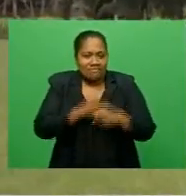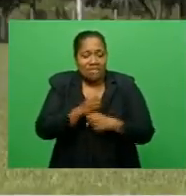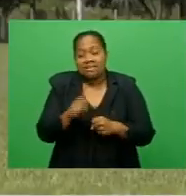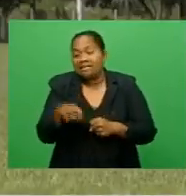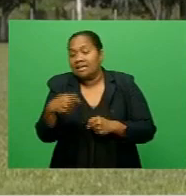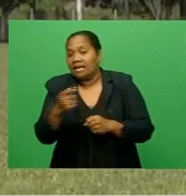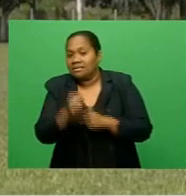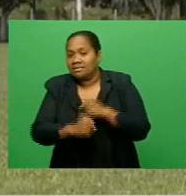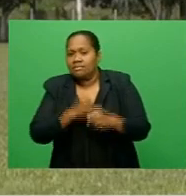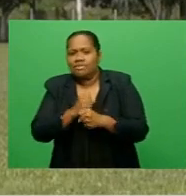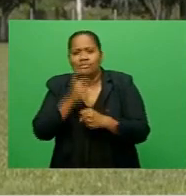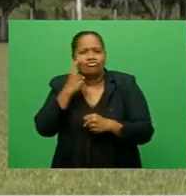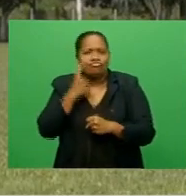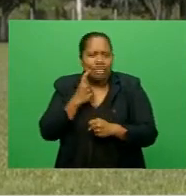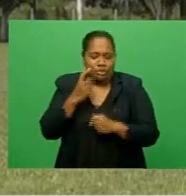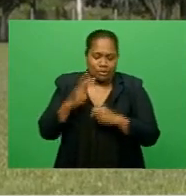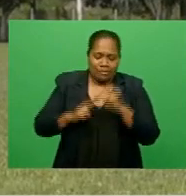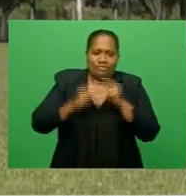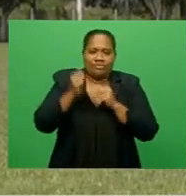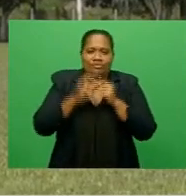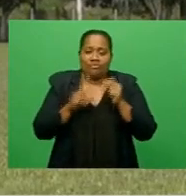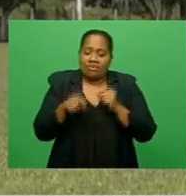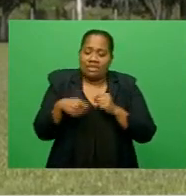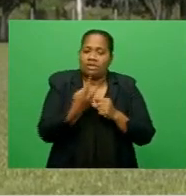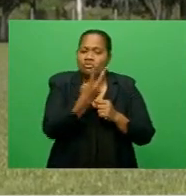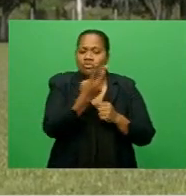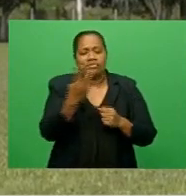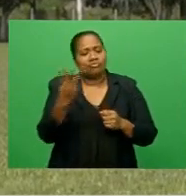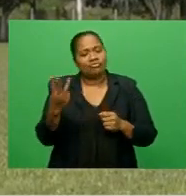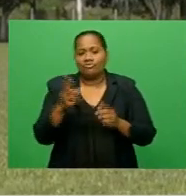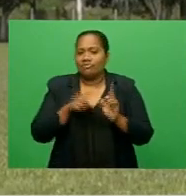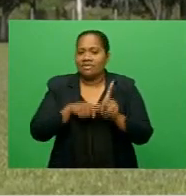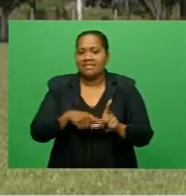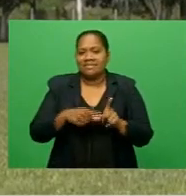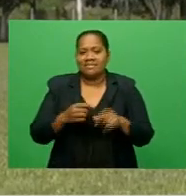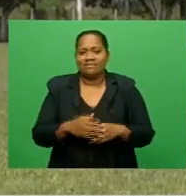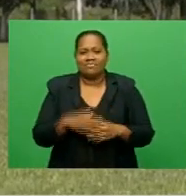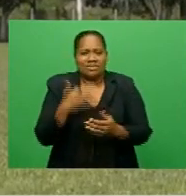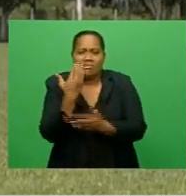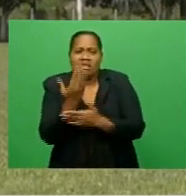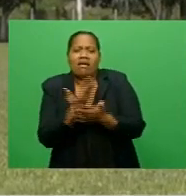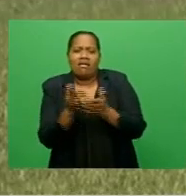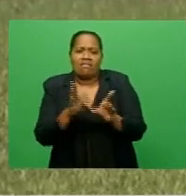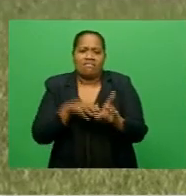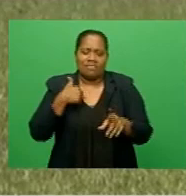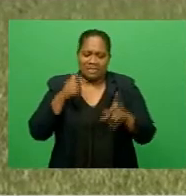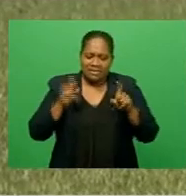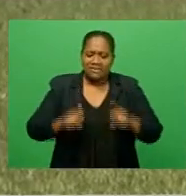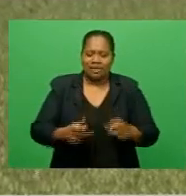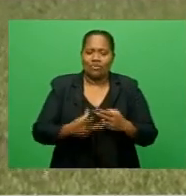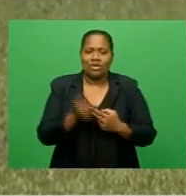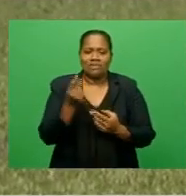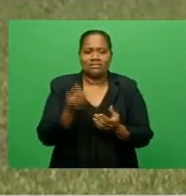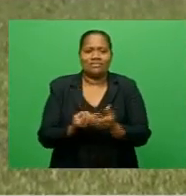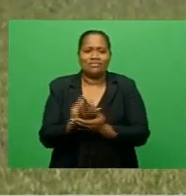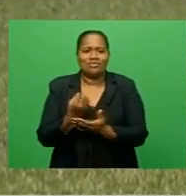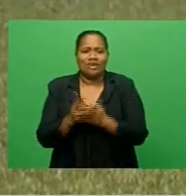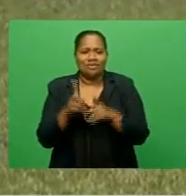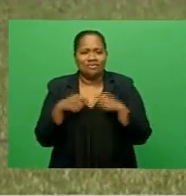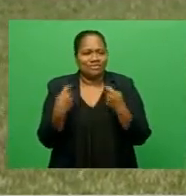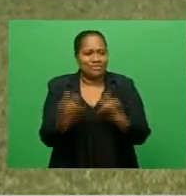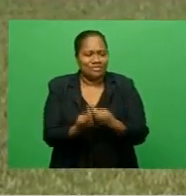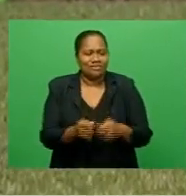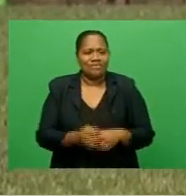I'm trying to build for the next 2 or 3 years, as long as depends on how long I'll stay with Savu soccer. One of the young talents Kambakoro